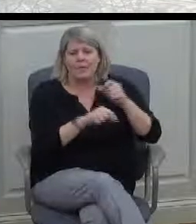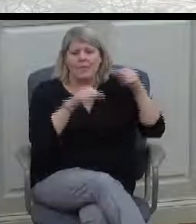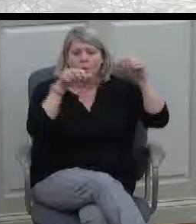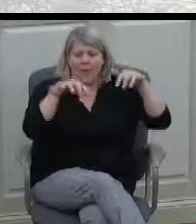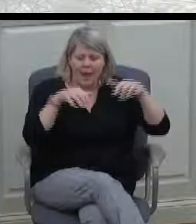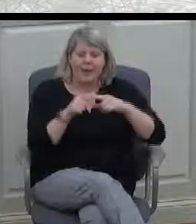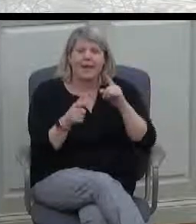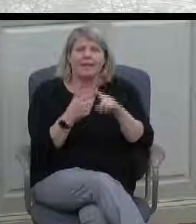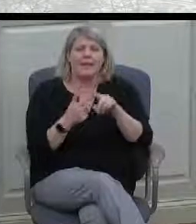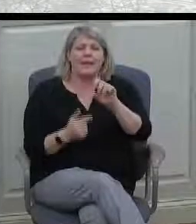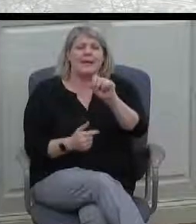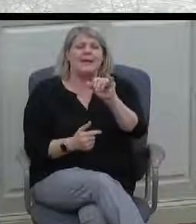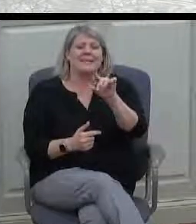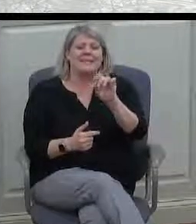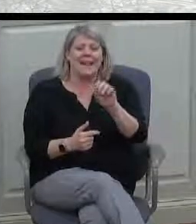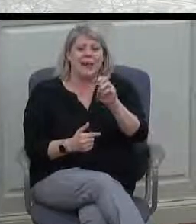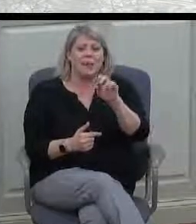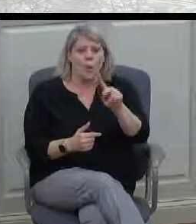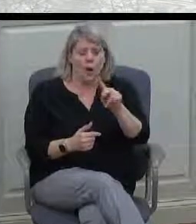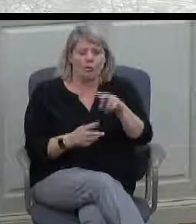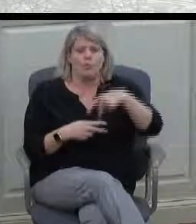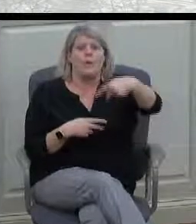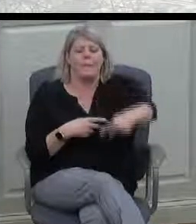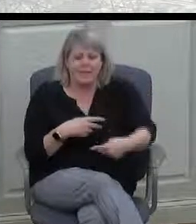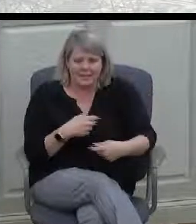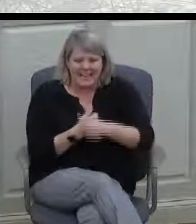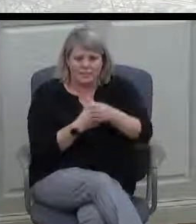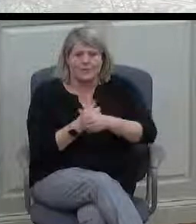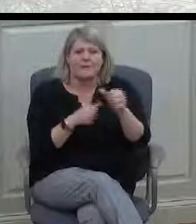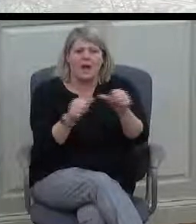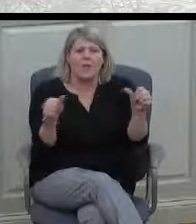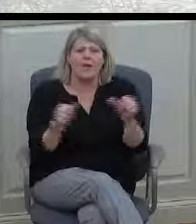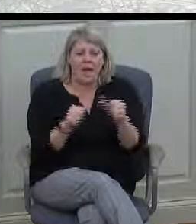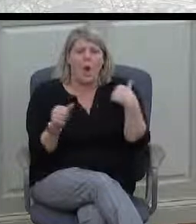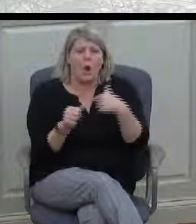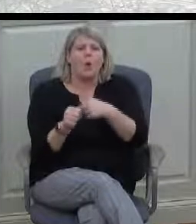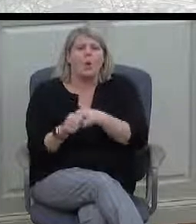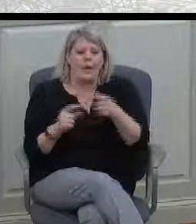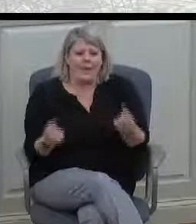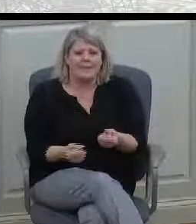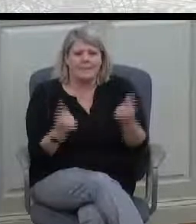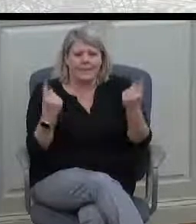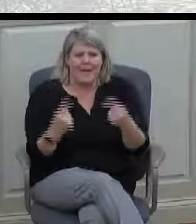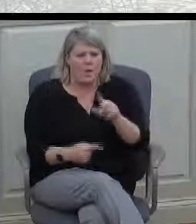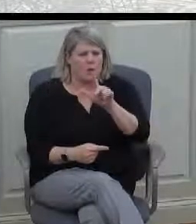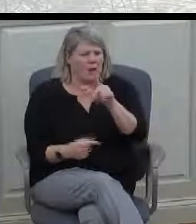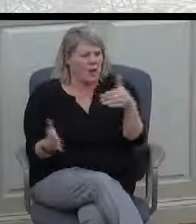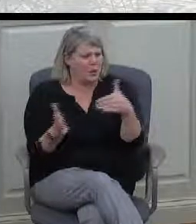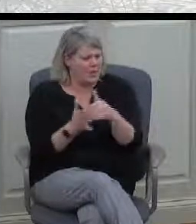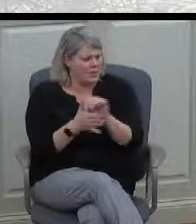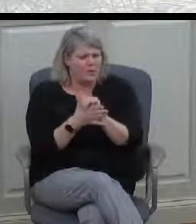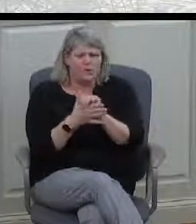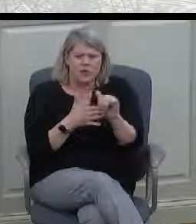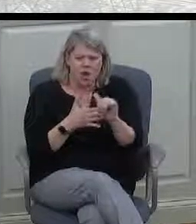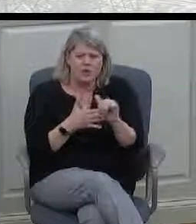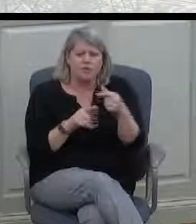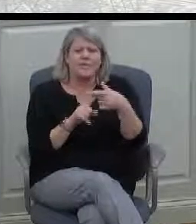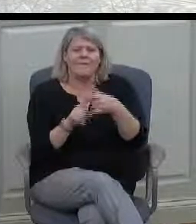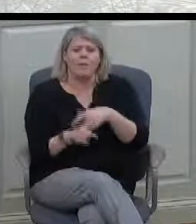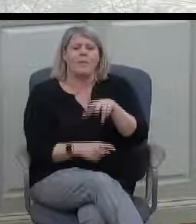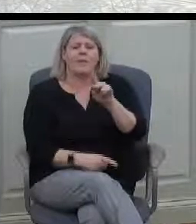The sidewalk trip hazard repair project is completed. The city spent $23,000, including $3,000 from